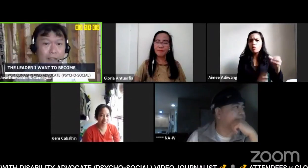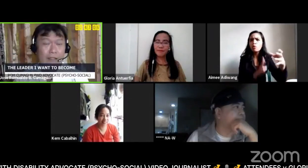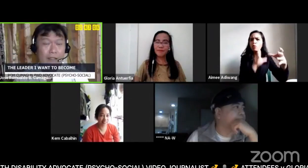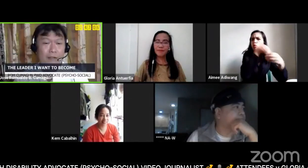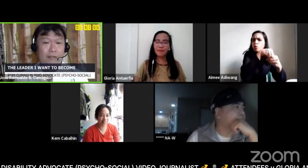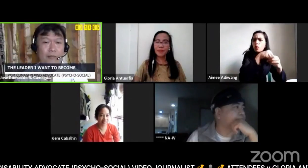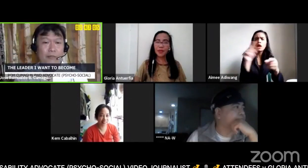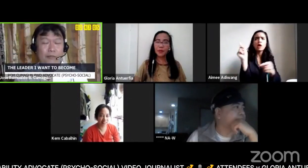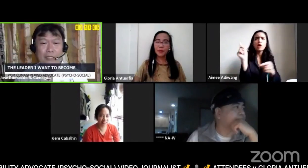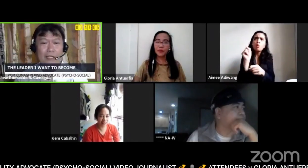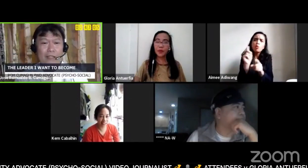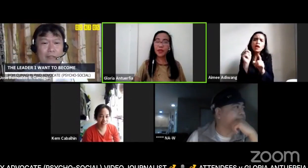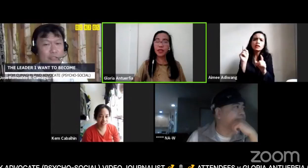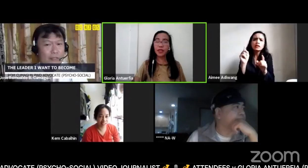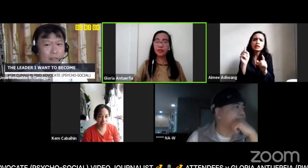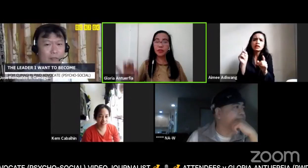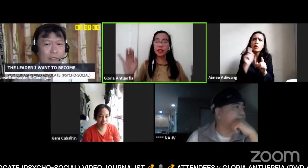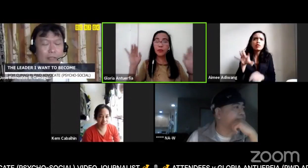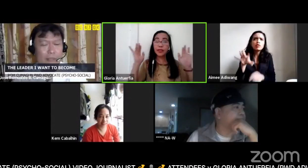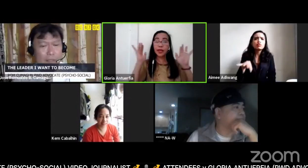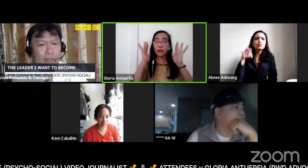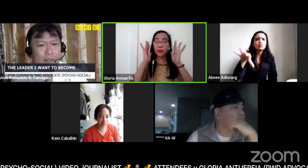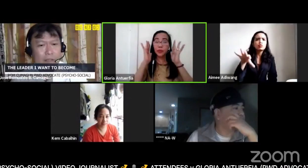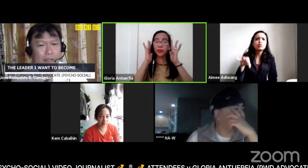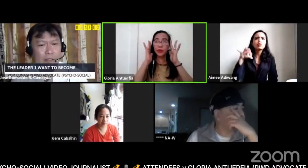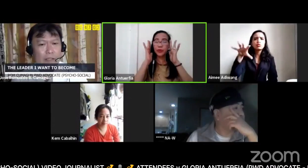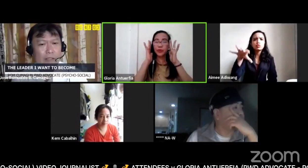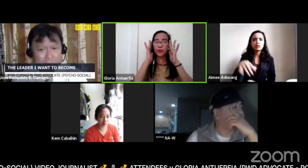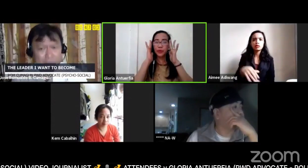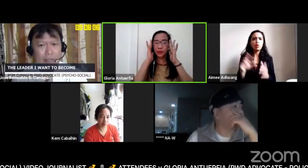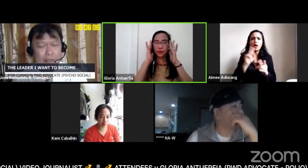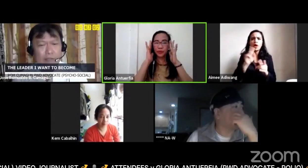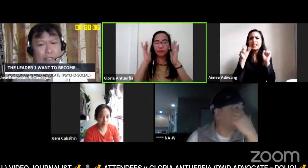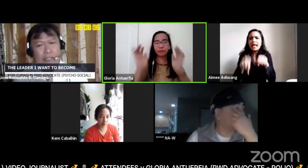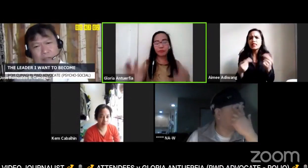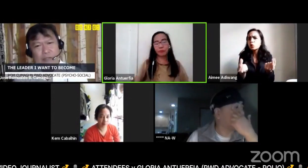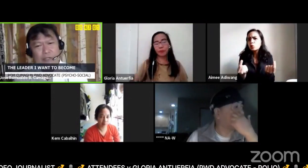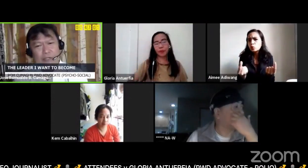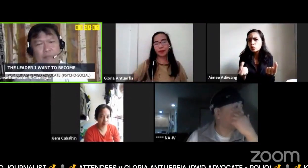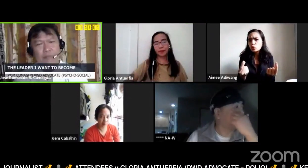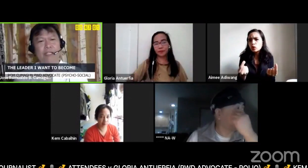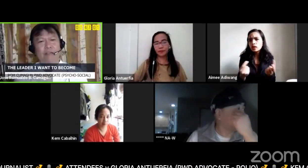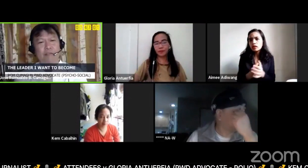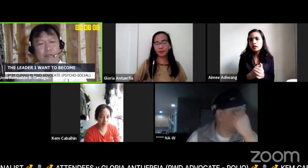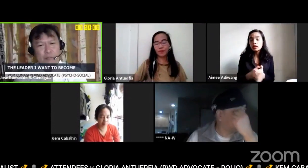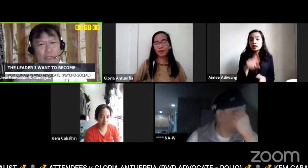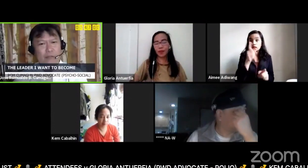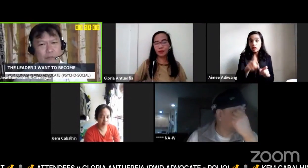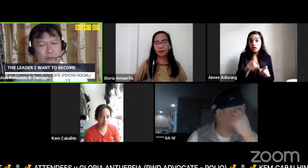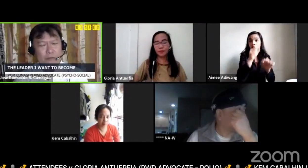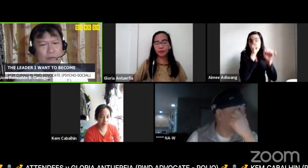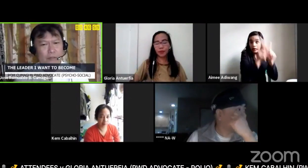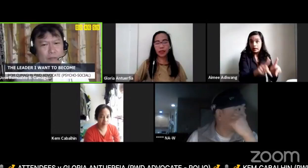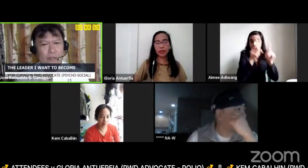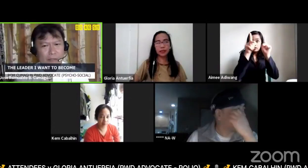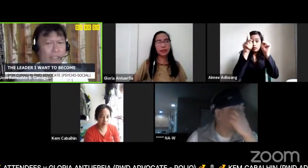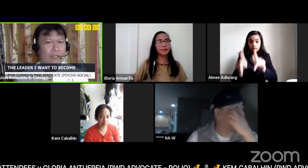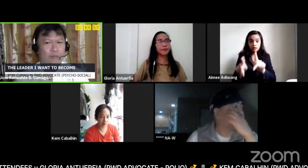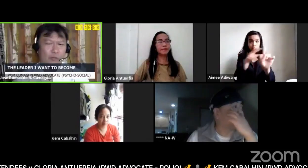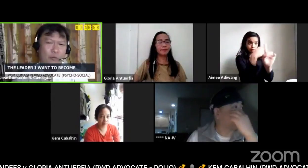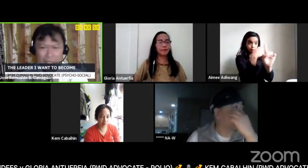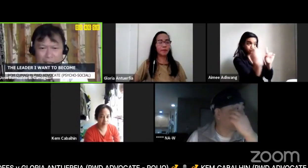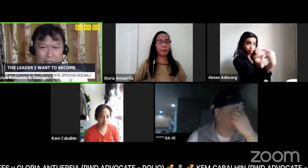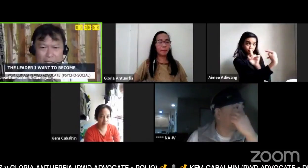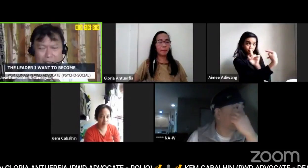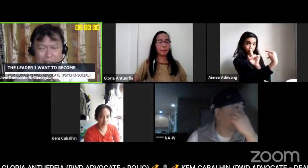What can I contribute? What I You said contribute and what can I do? yes, yes, you individual from the individual point of view. Yes.